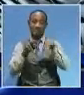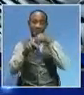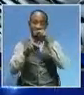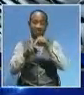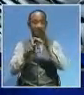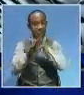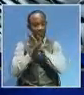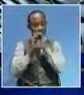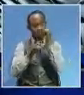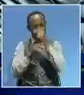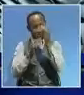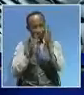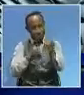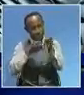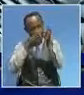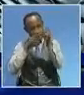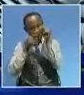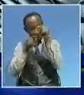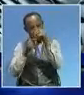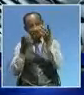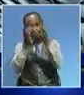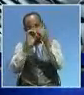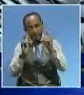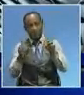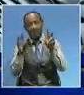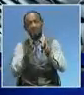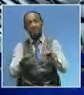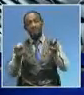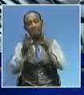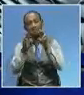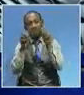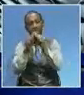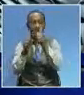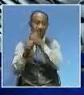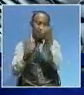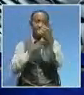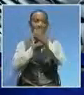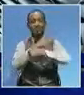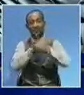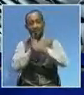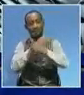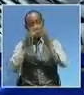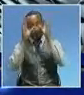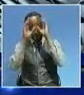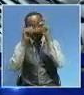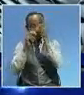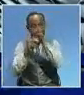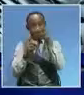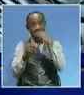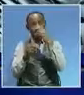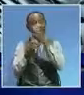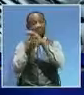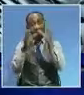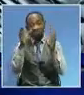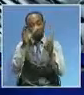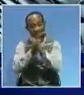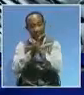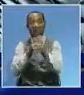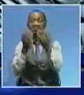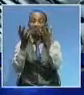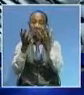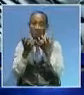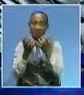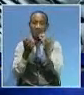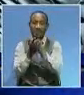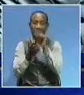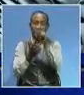can only realign sound democratic values with other countries. President Hichilema has dismissed as baseless claims that